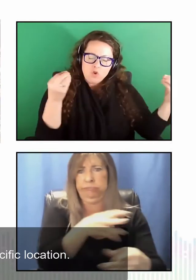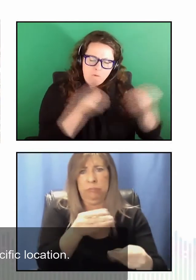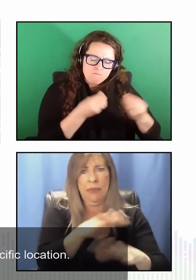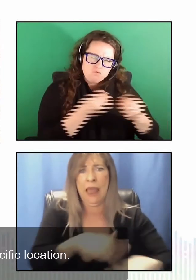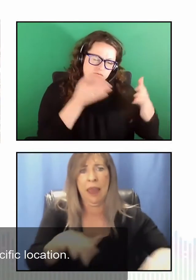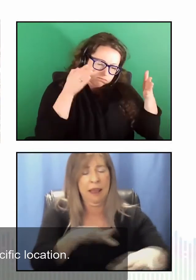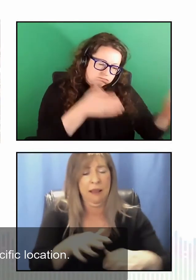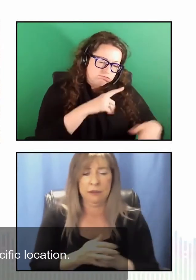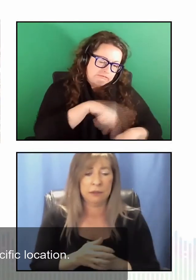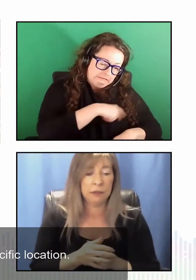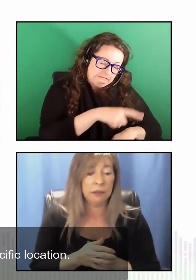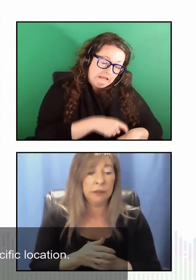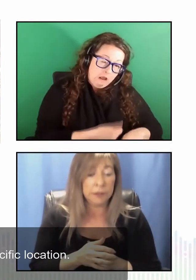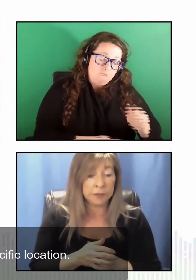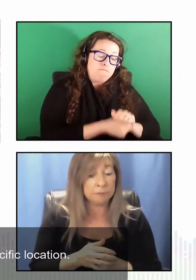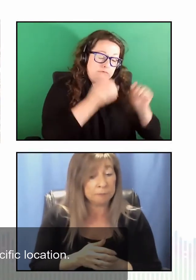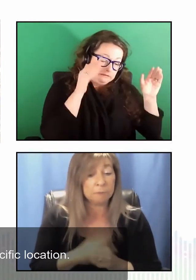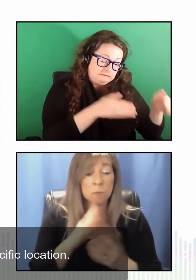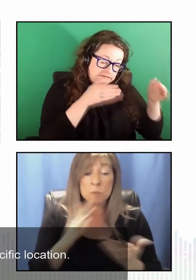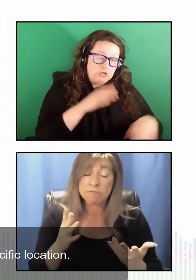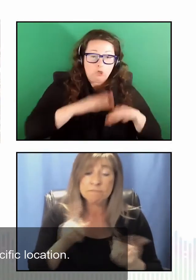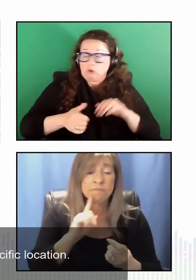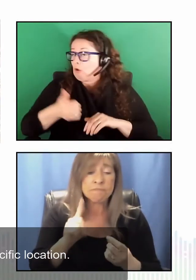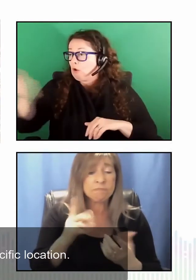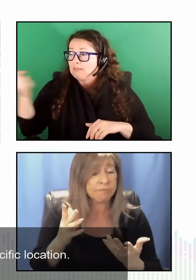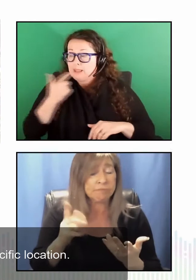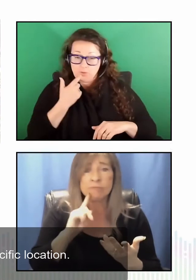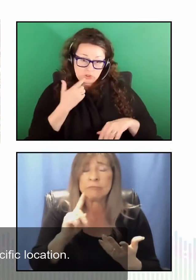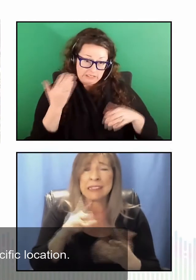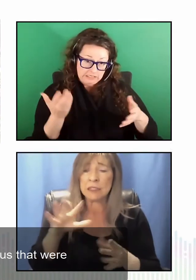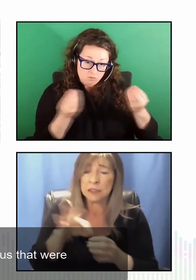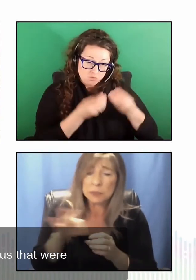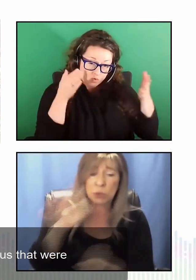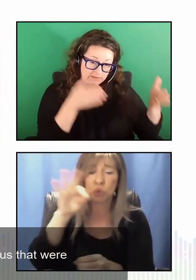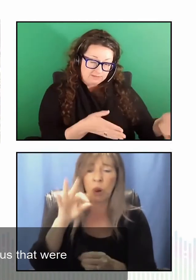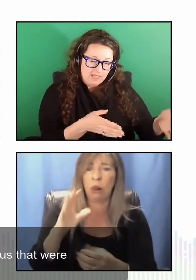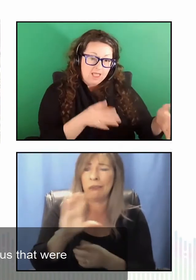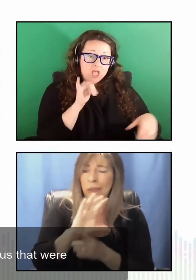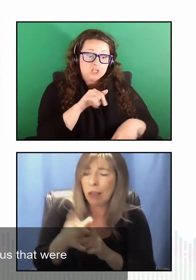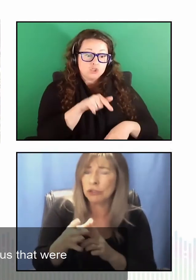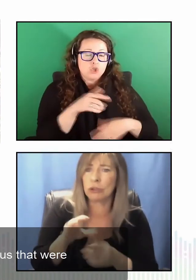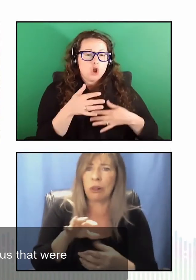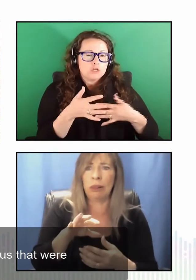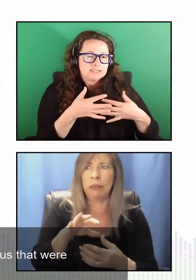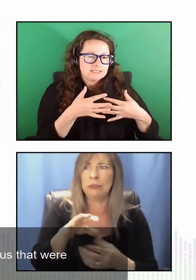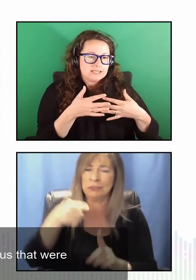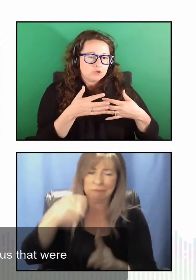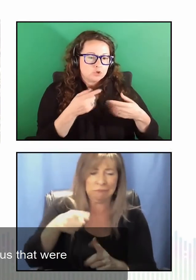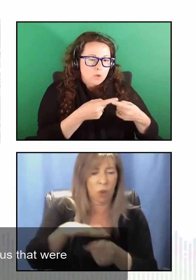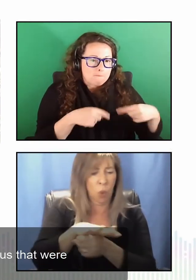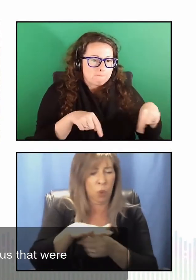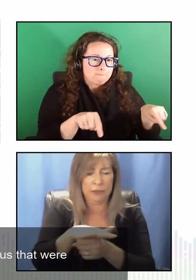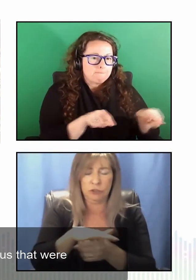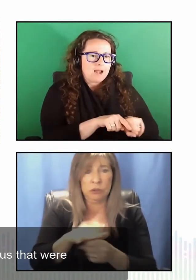Teteke is a spiritual and culturally specific location. It's truly a special